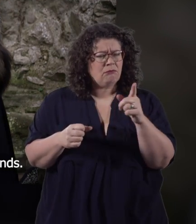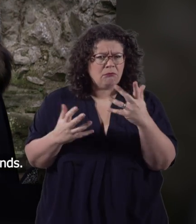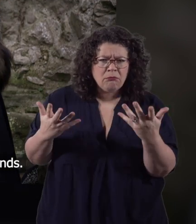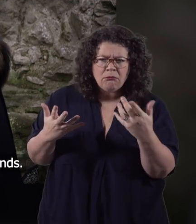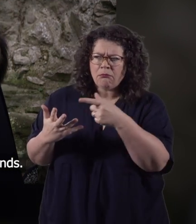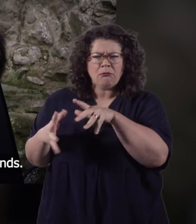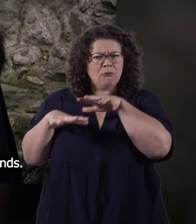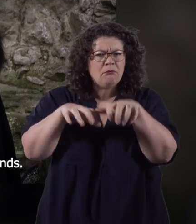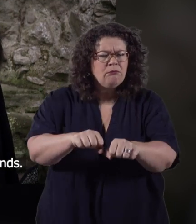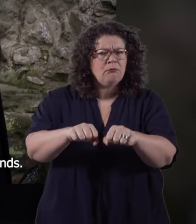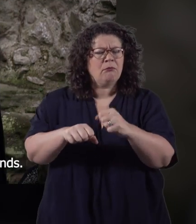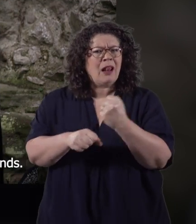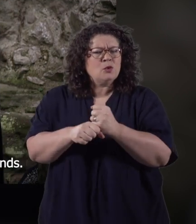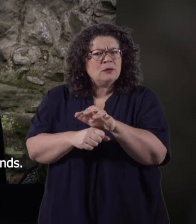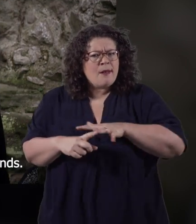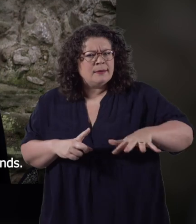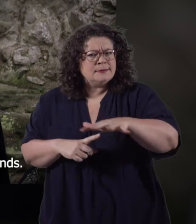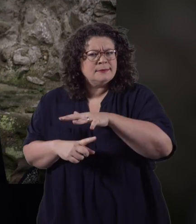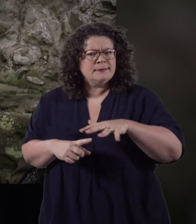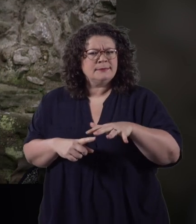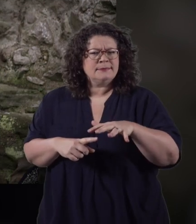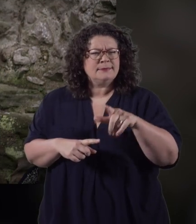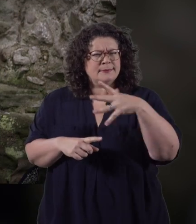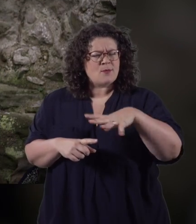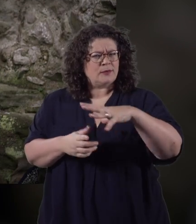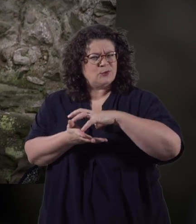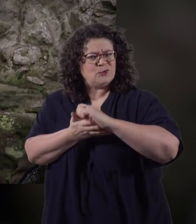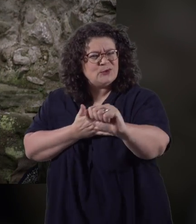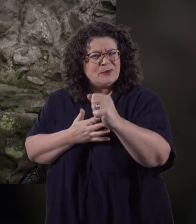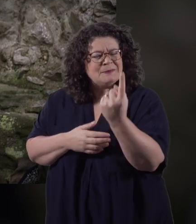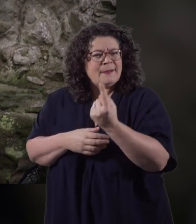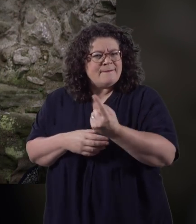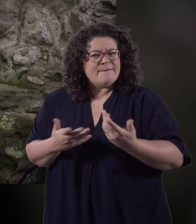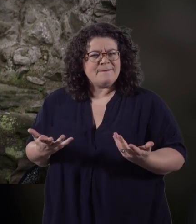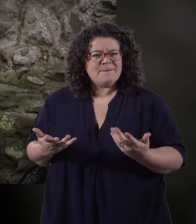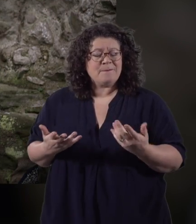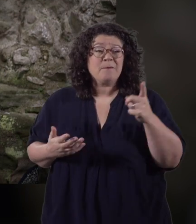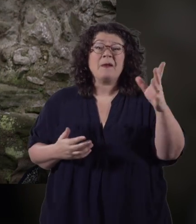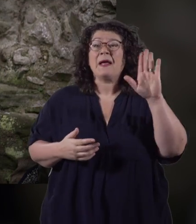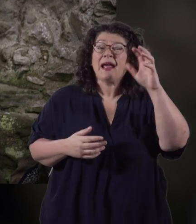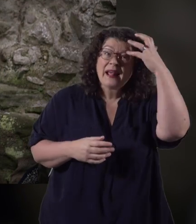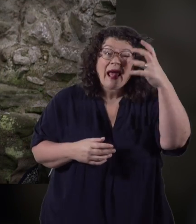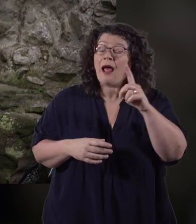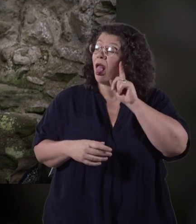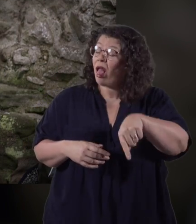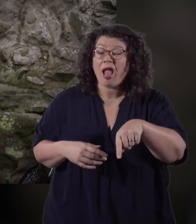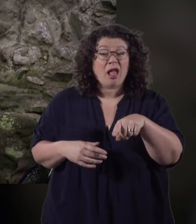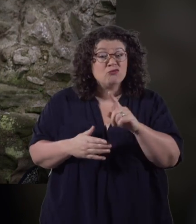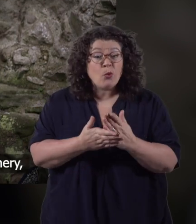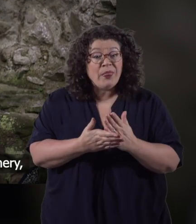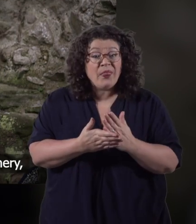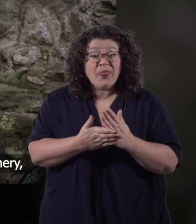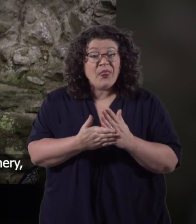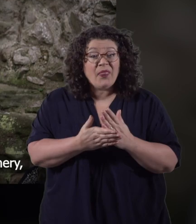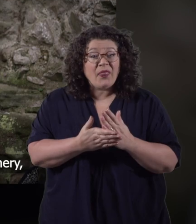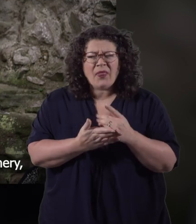he wanted Glyndŵr's lands. He wanted to take them for himself. The king would not listen to the truth,